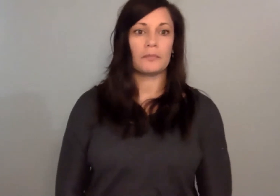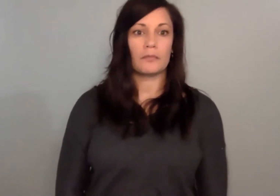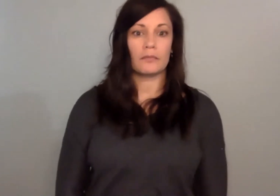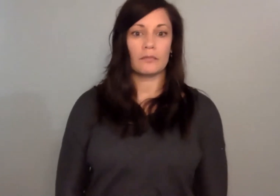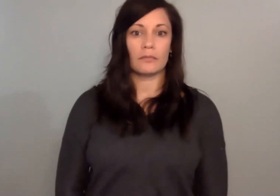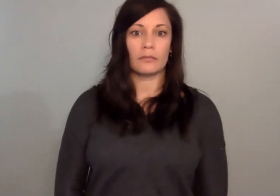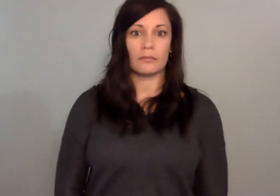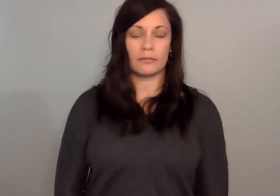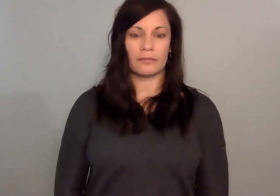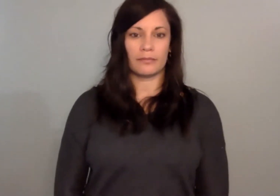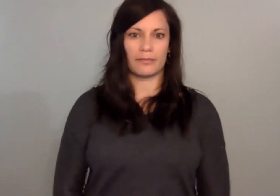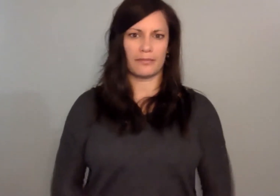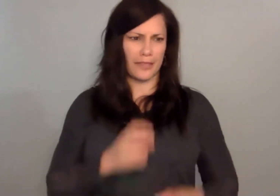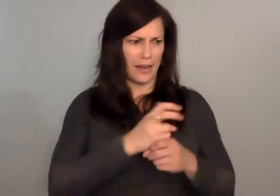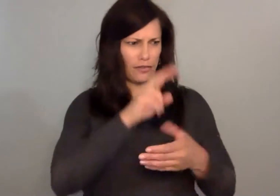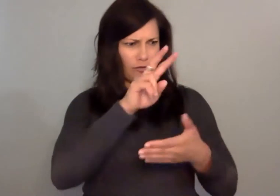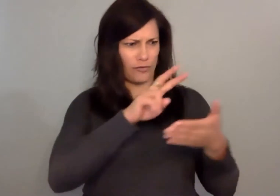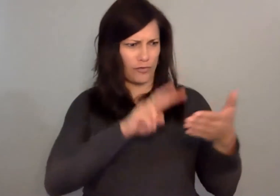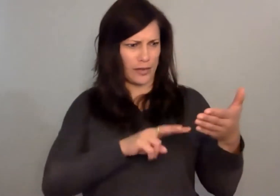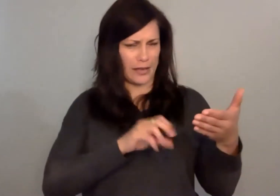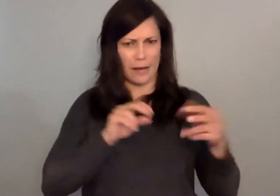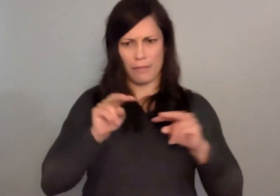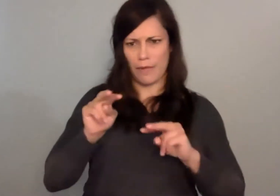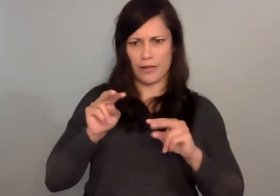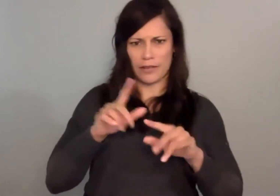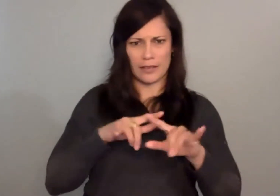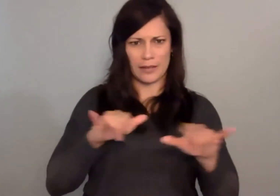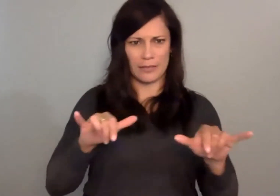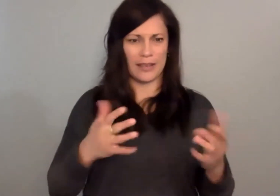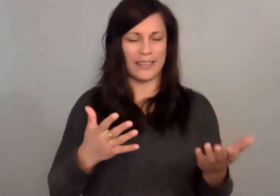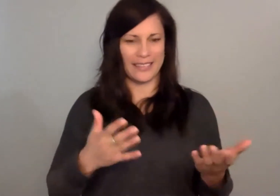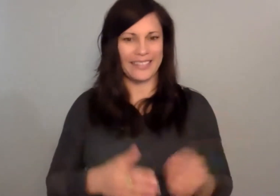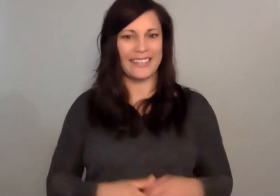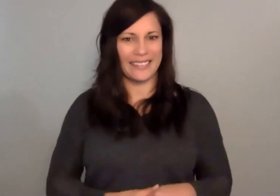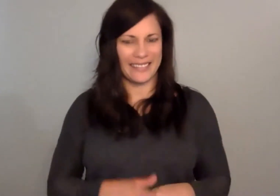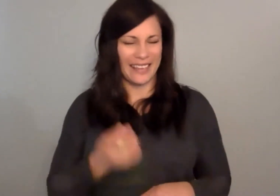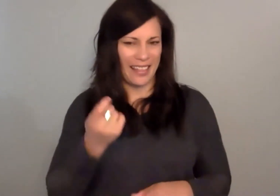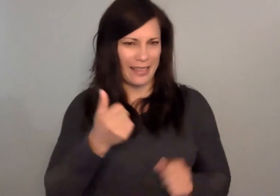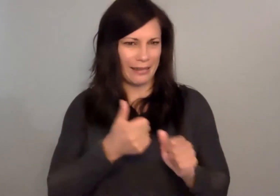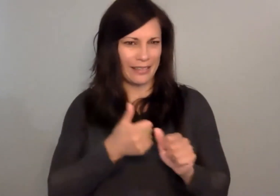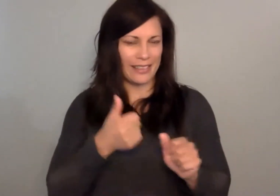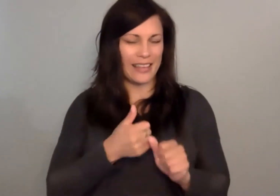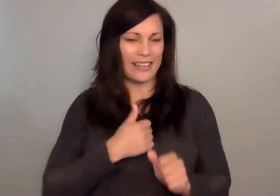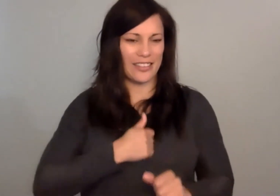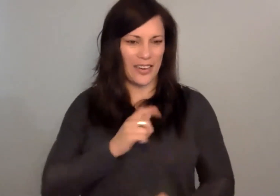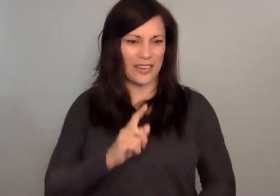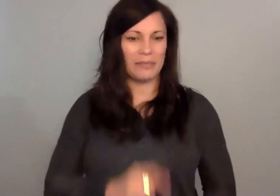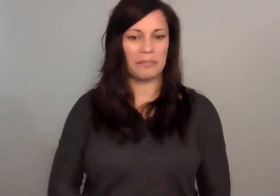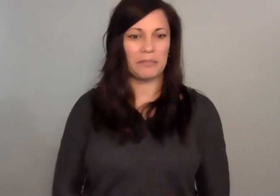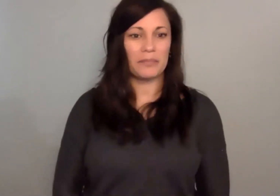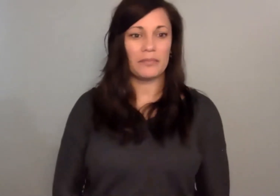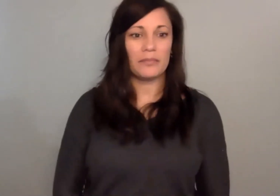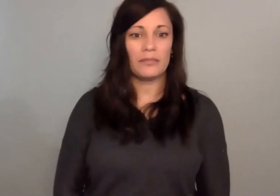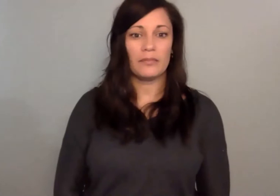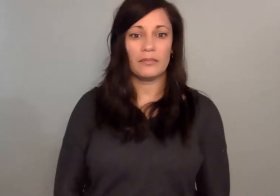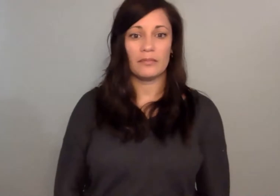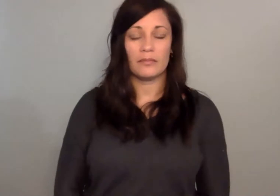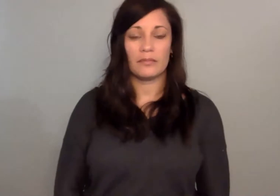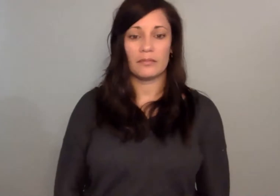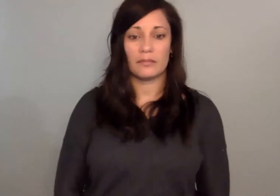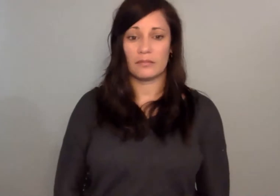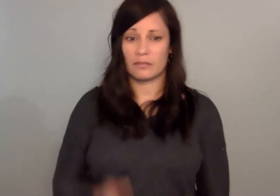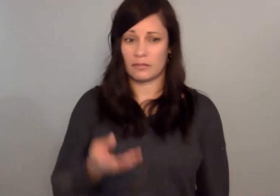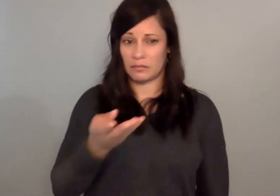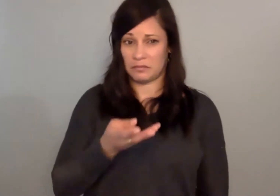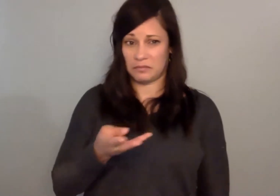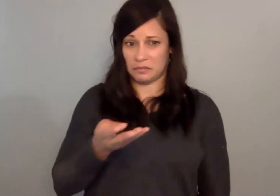Sorry, it's very difficult to read all these questions and monitor at the same time. My apologies for little delays here. Michael, Jim, Julia, or Sujin, is anything